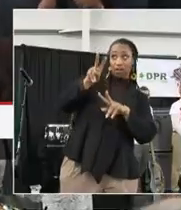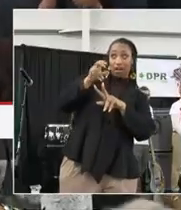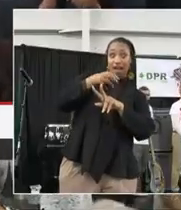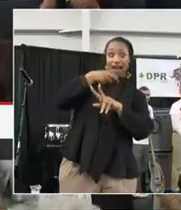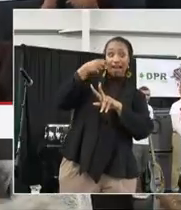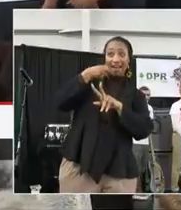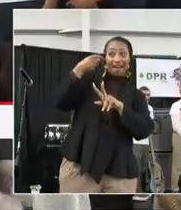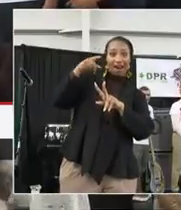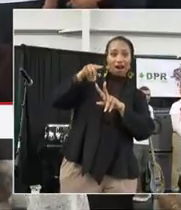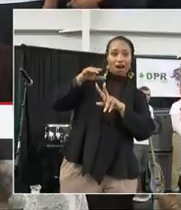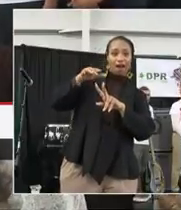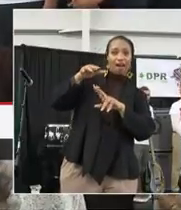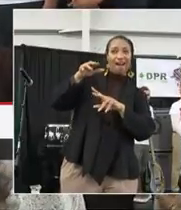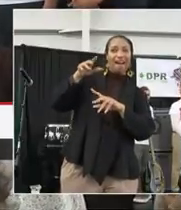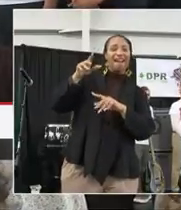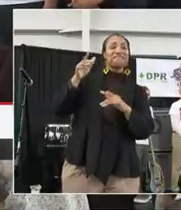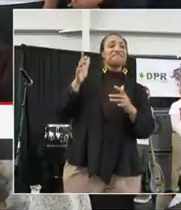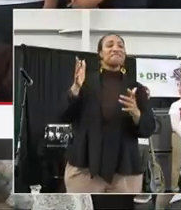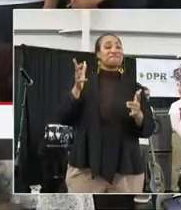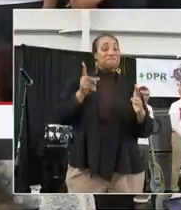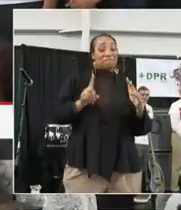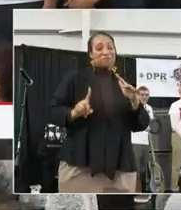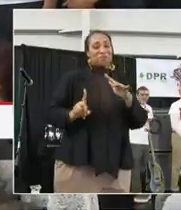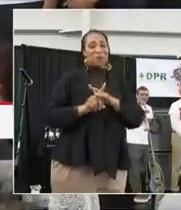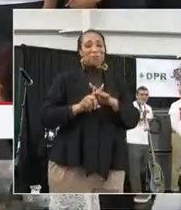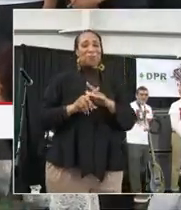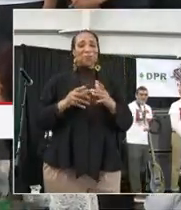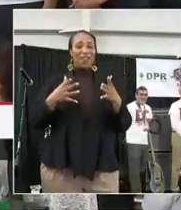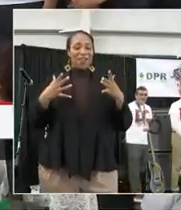up with a print.